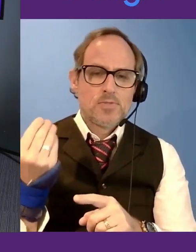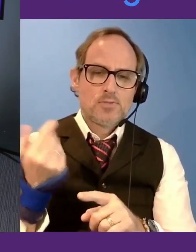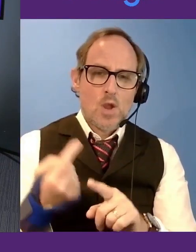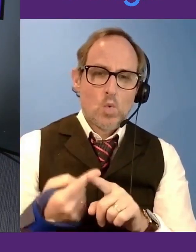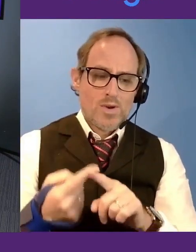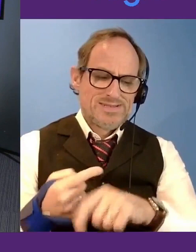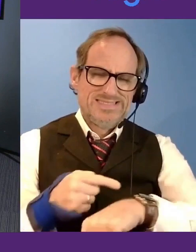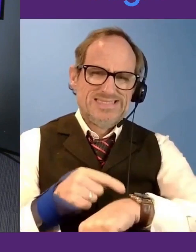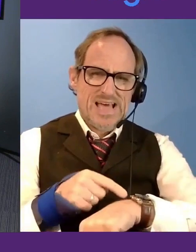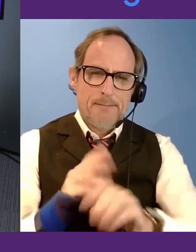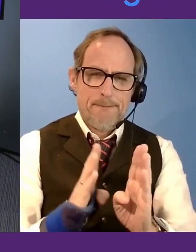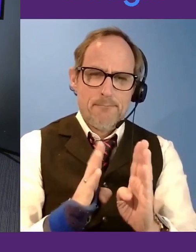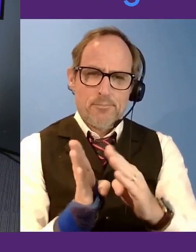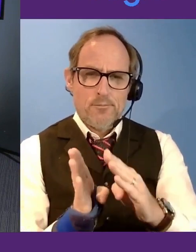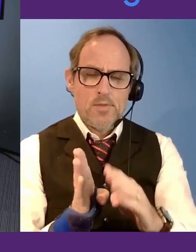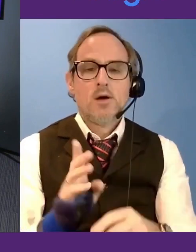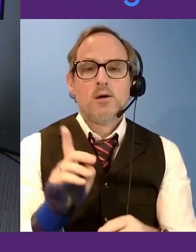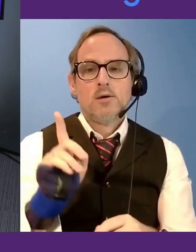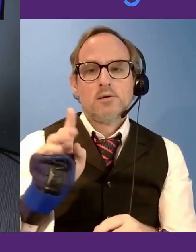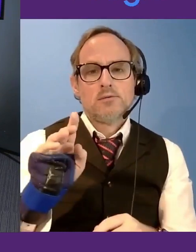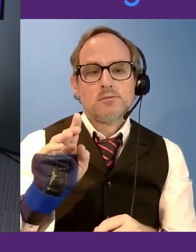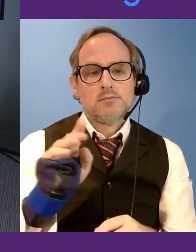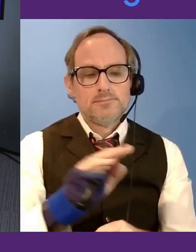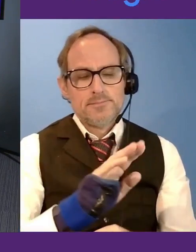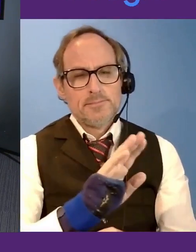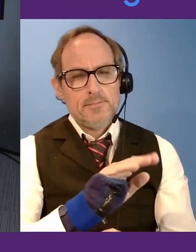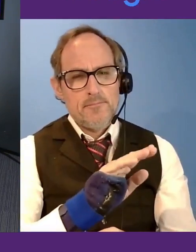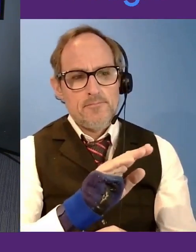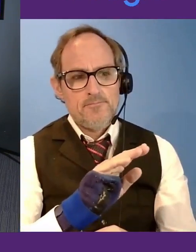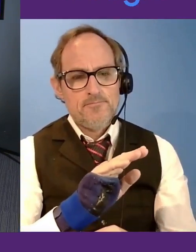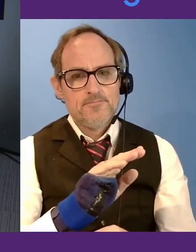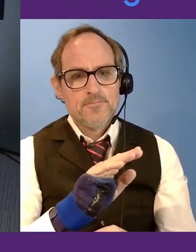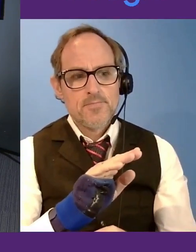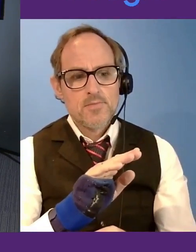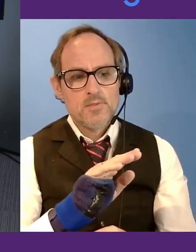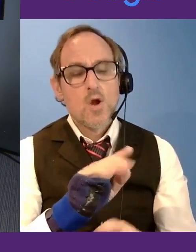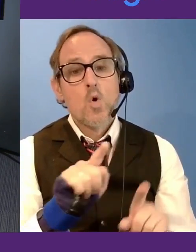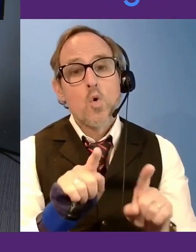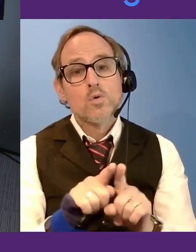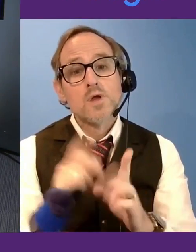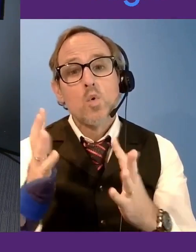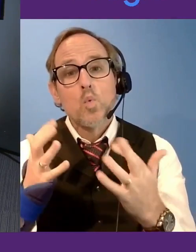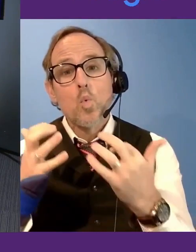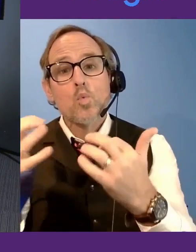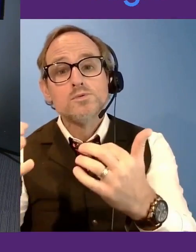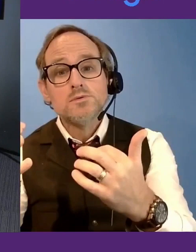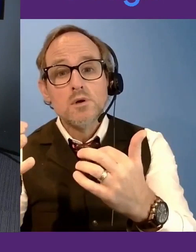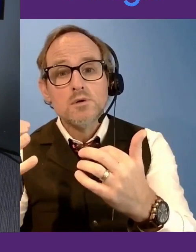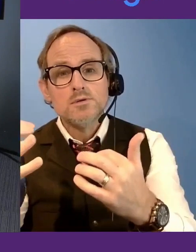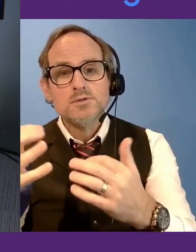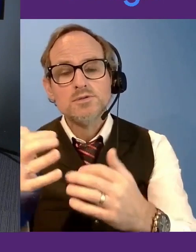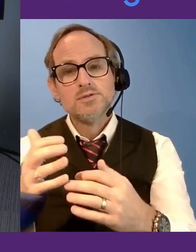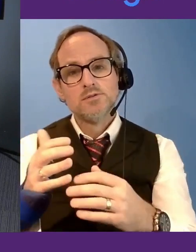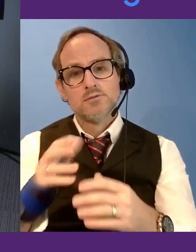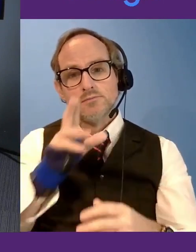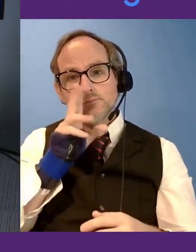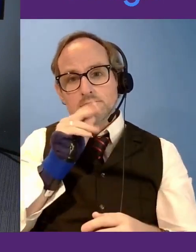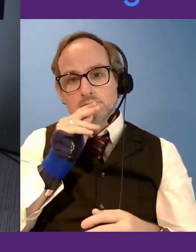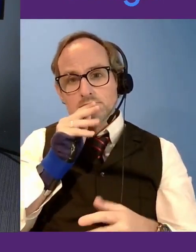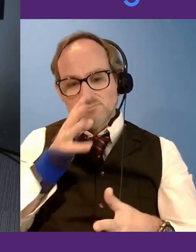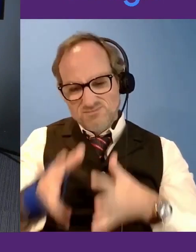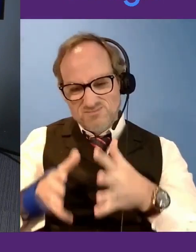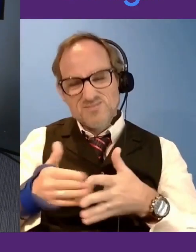time. So very quickly, talk the Beatriz. language of your audience. If you're talking to C-level, use spreadsheets. You're a user